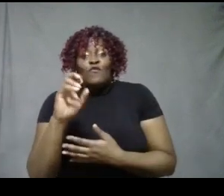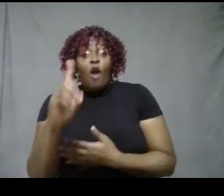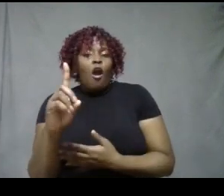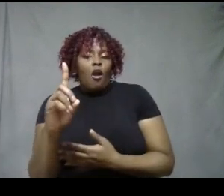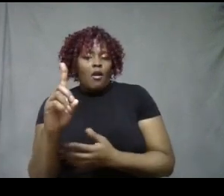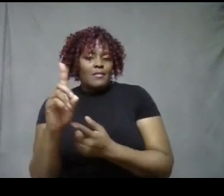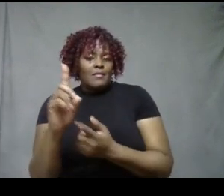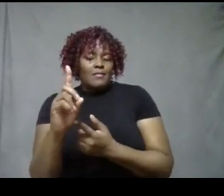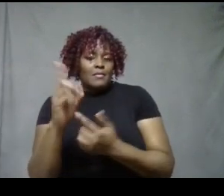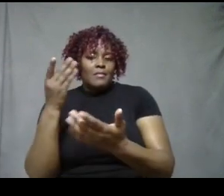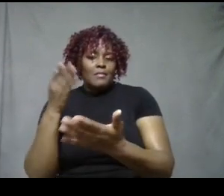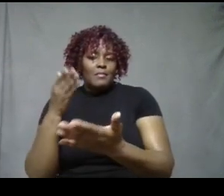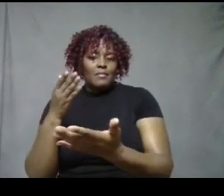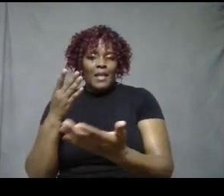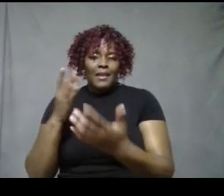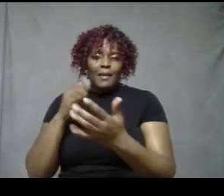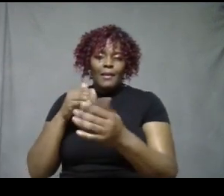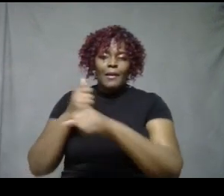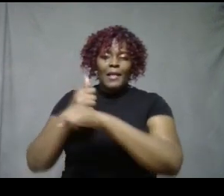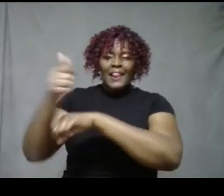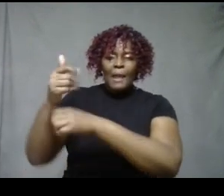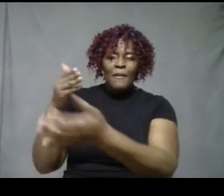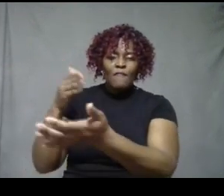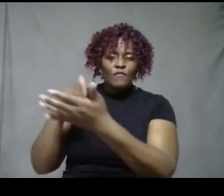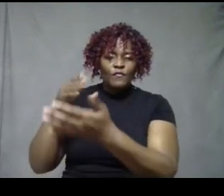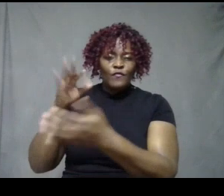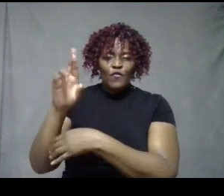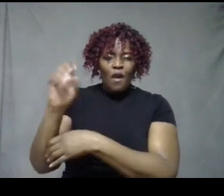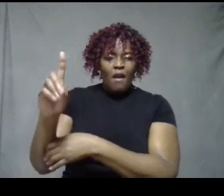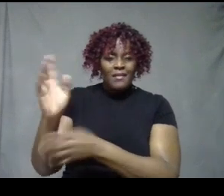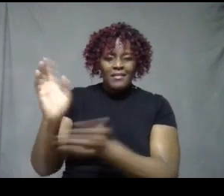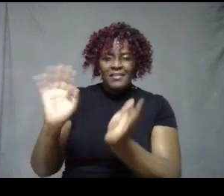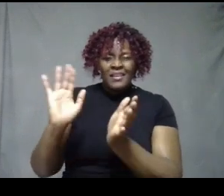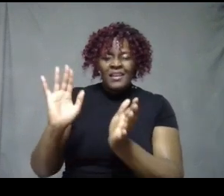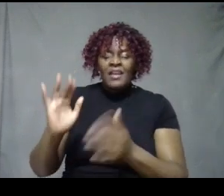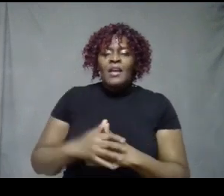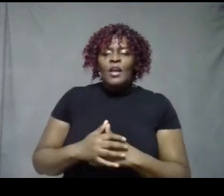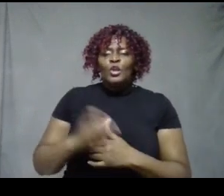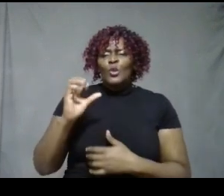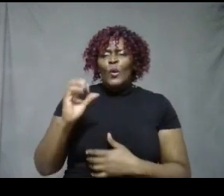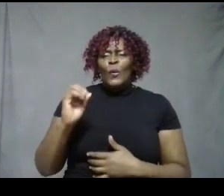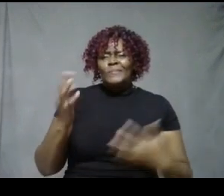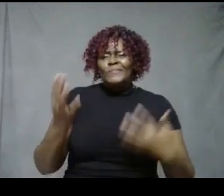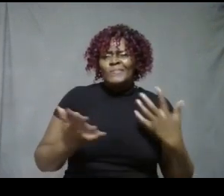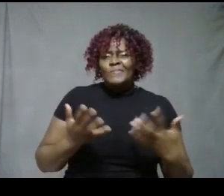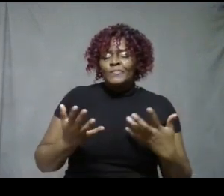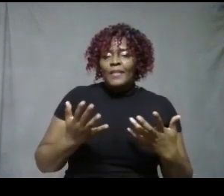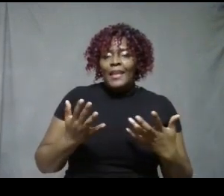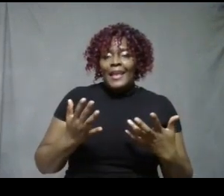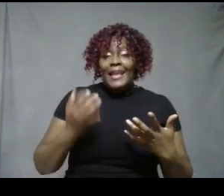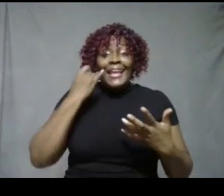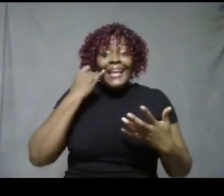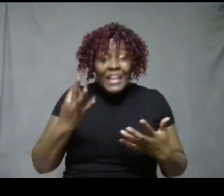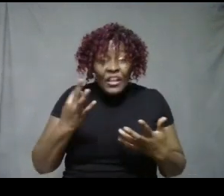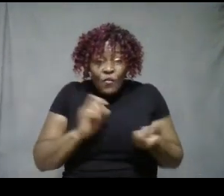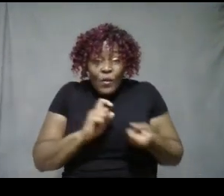So that would not be something, if the lawsuit was